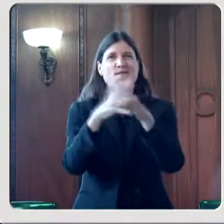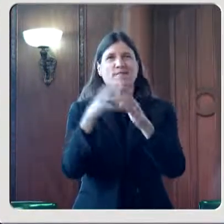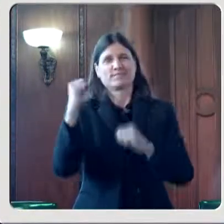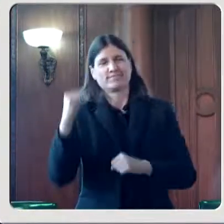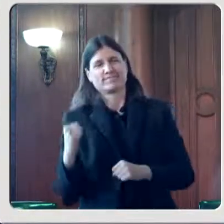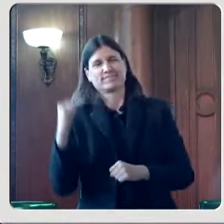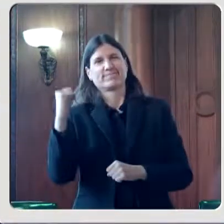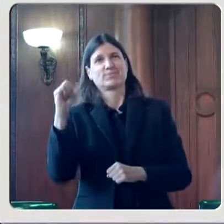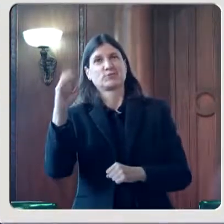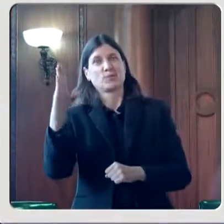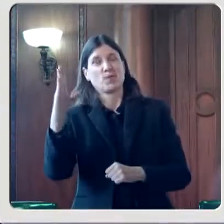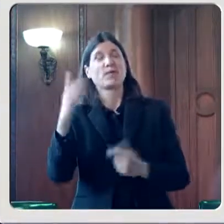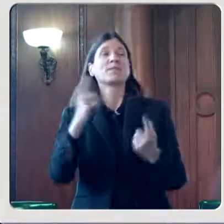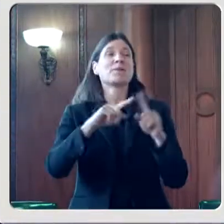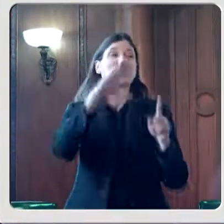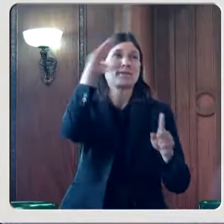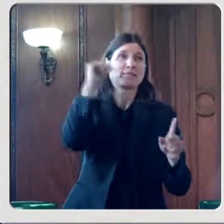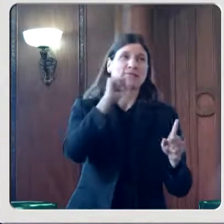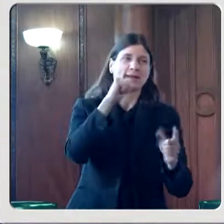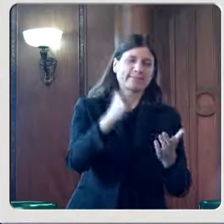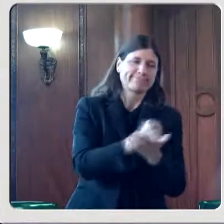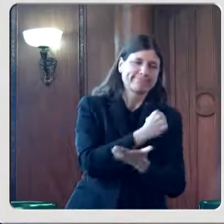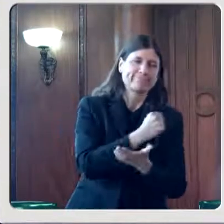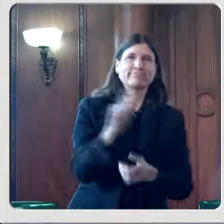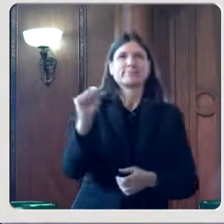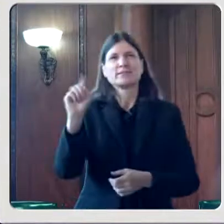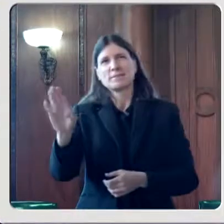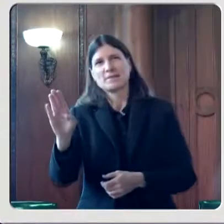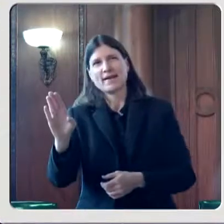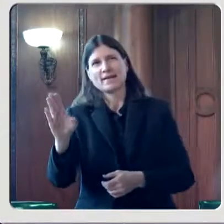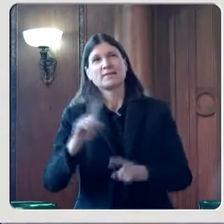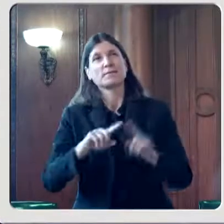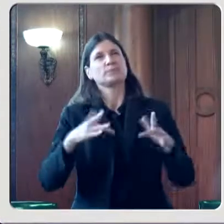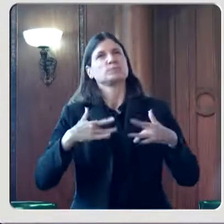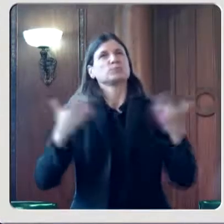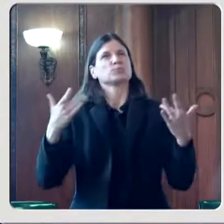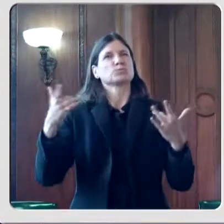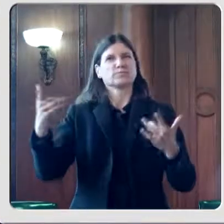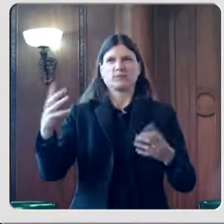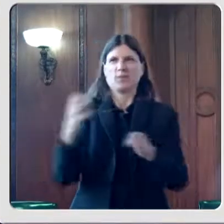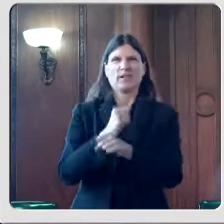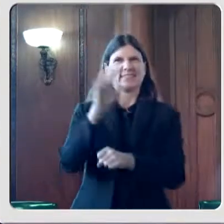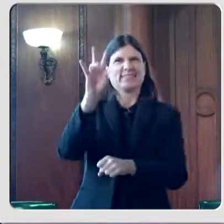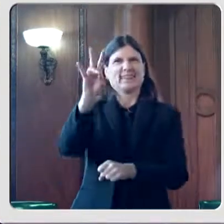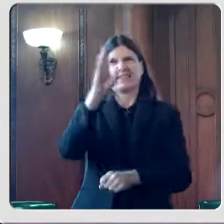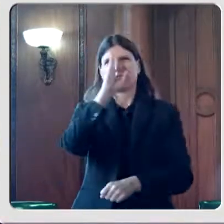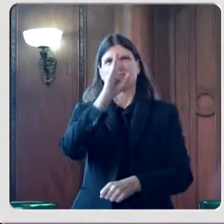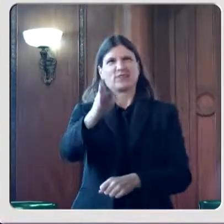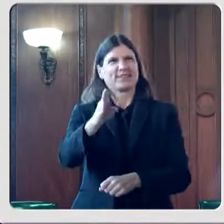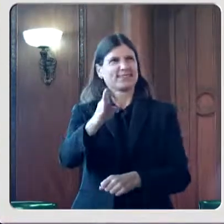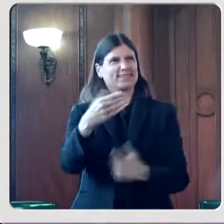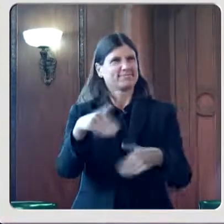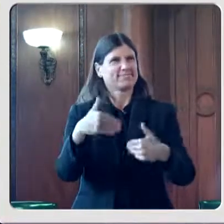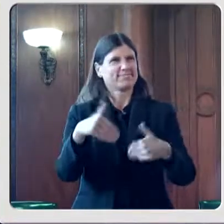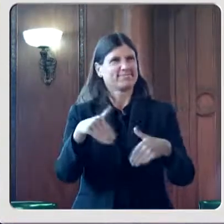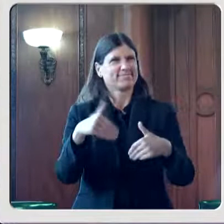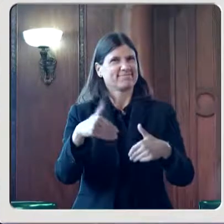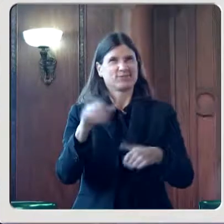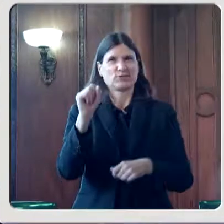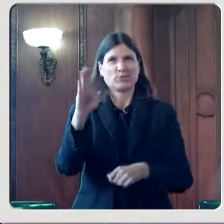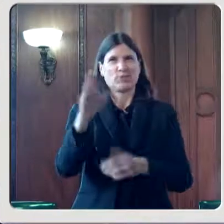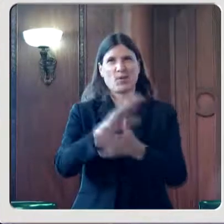very happy for Mr. Brady on that victory. I also want